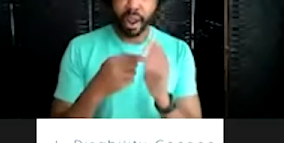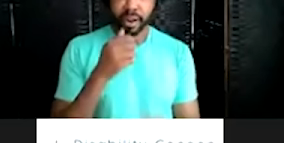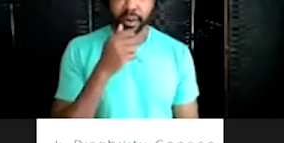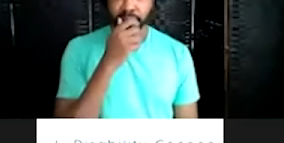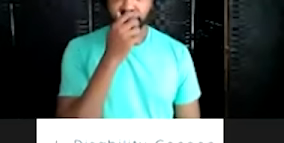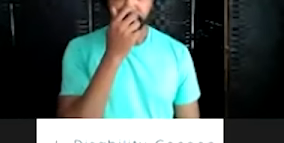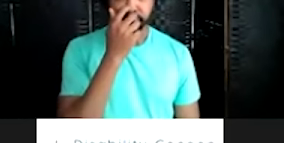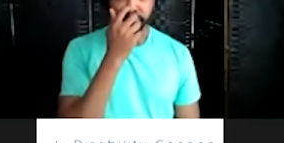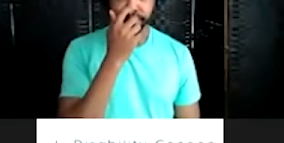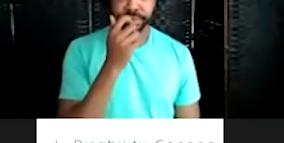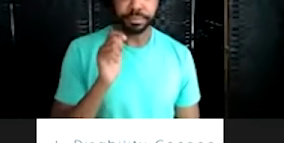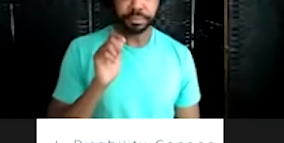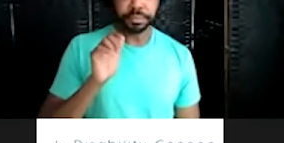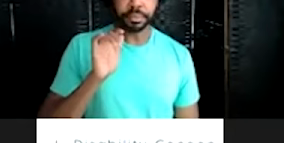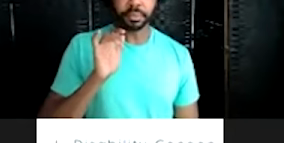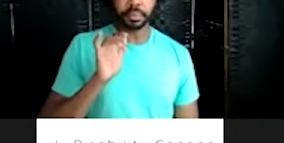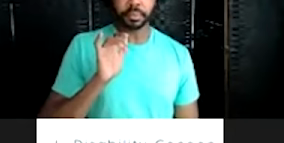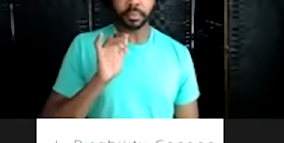tell me a joke.